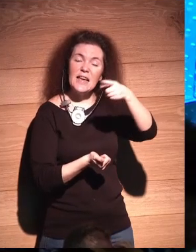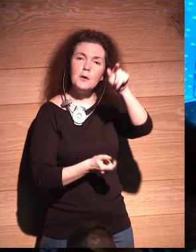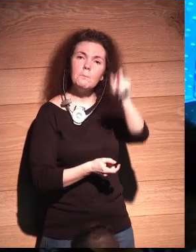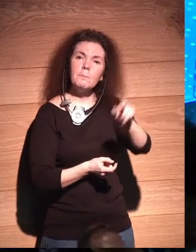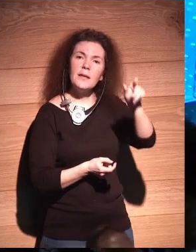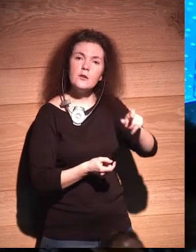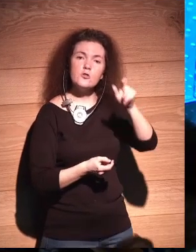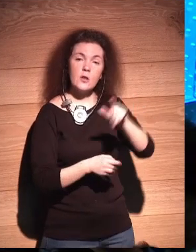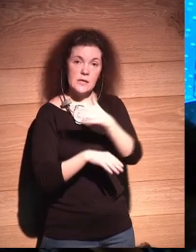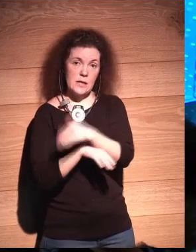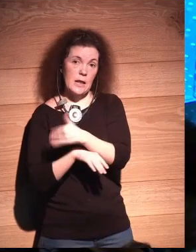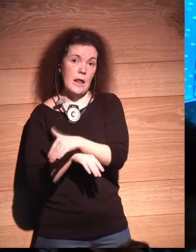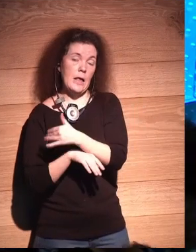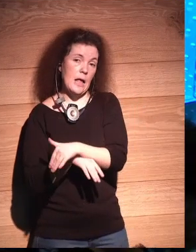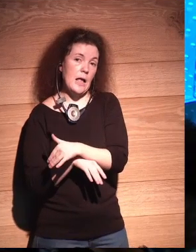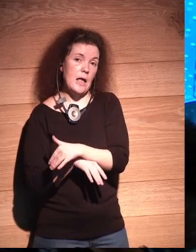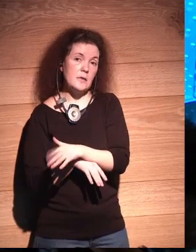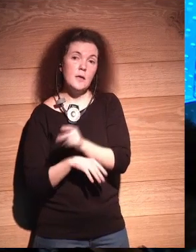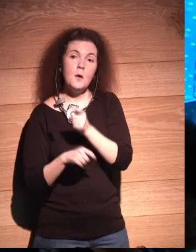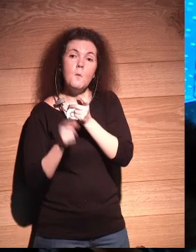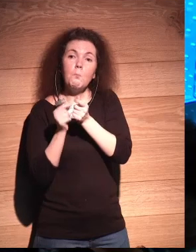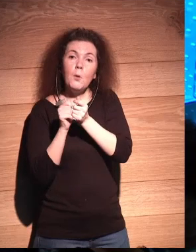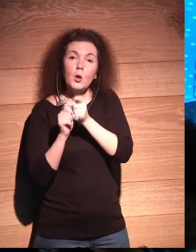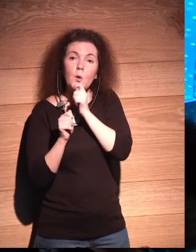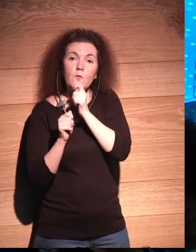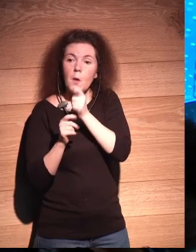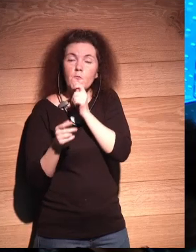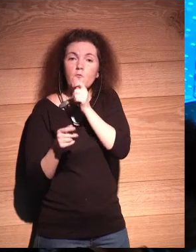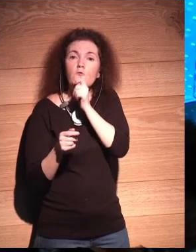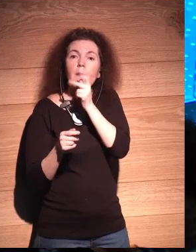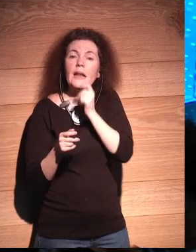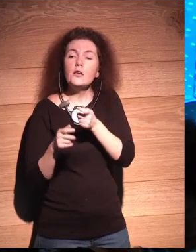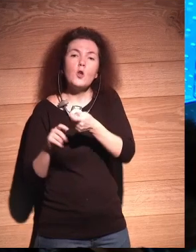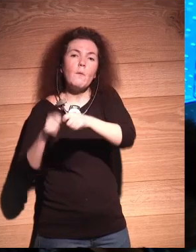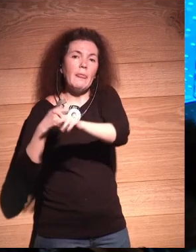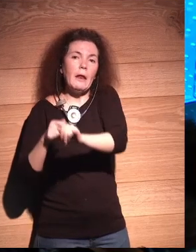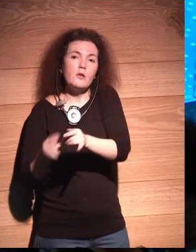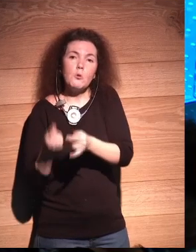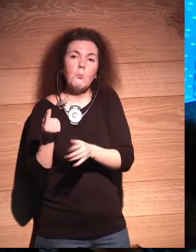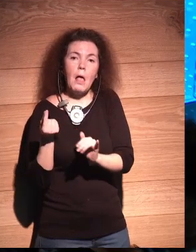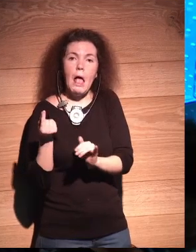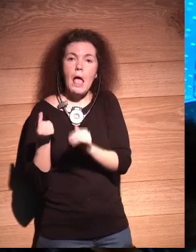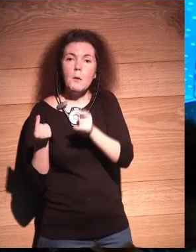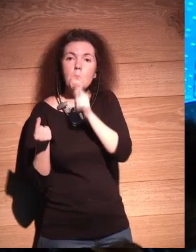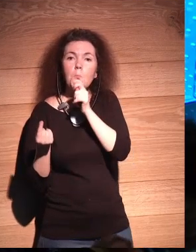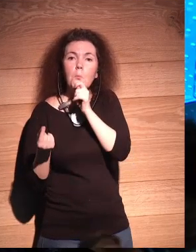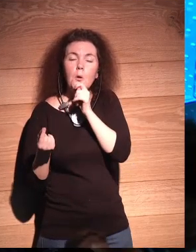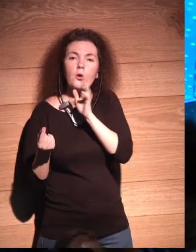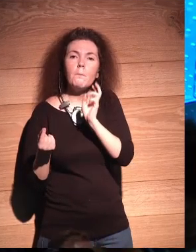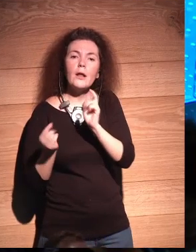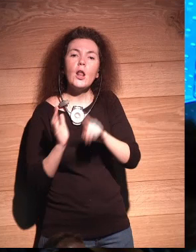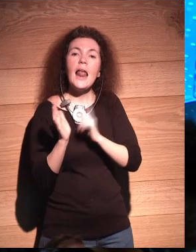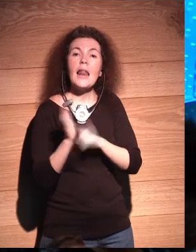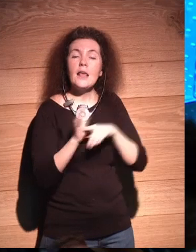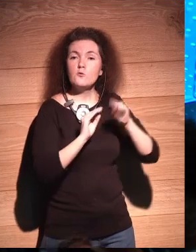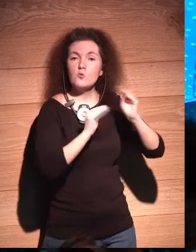with a joint. They were not even smoking it. They were not selling it. And they could be arrested under the Rockefeller law and get